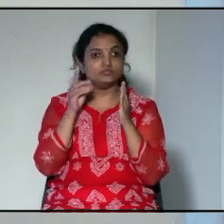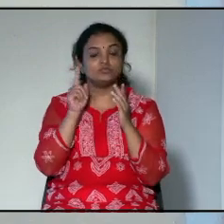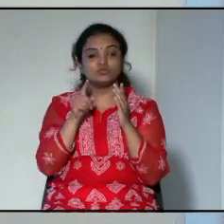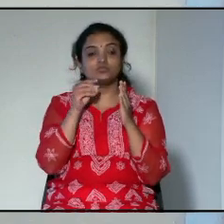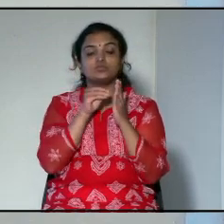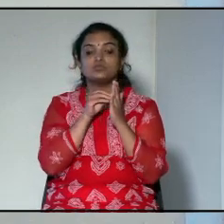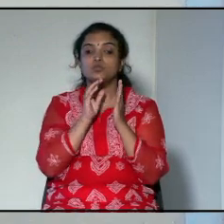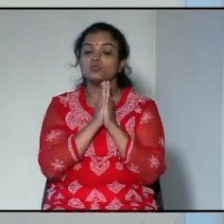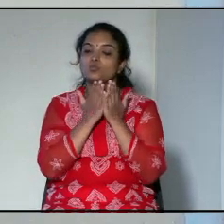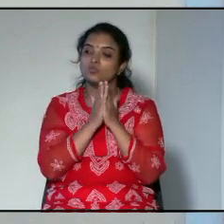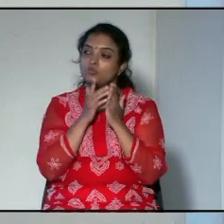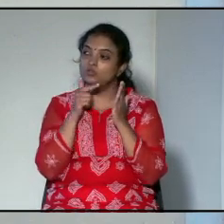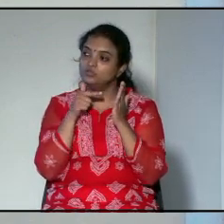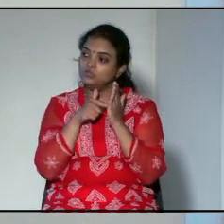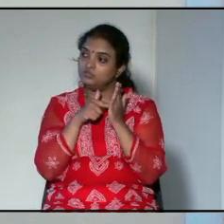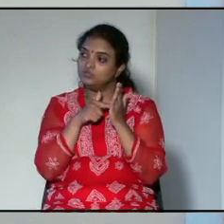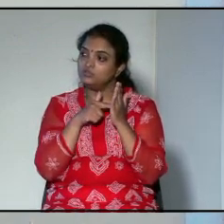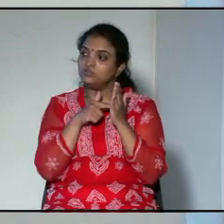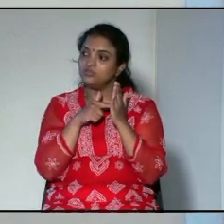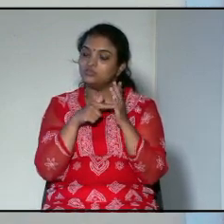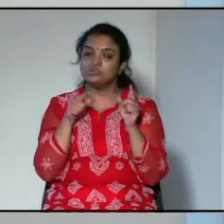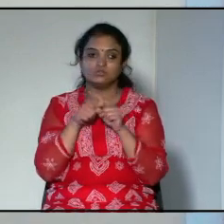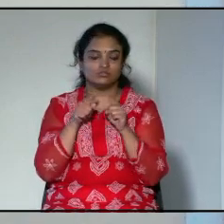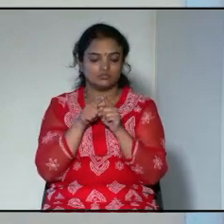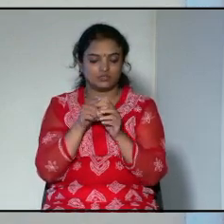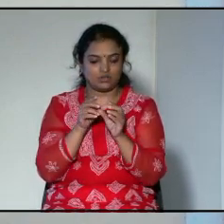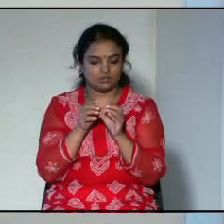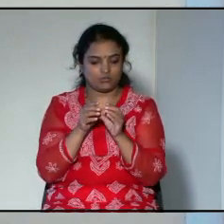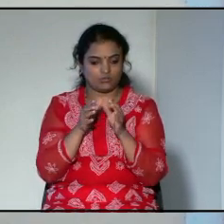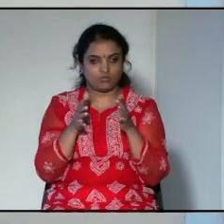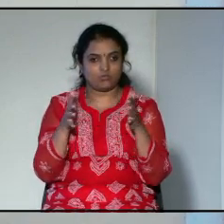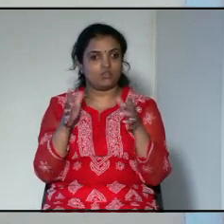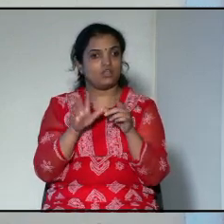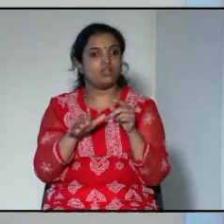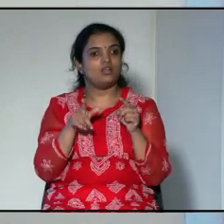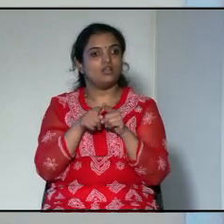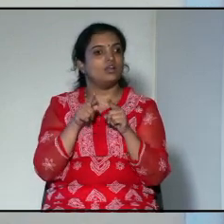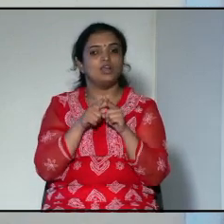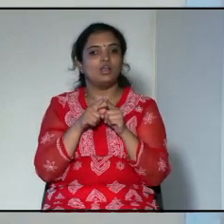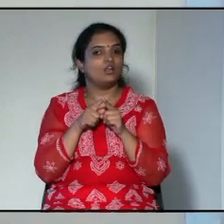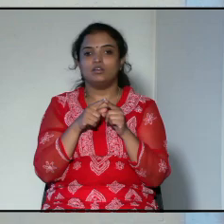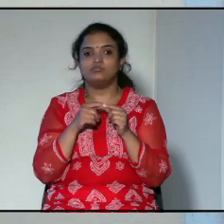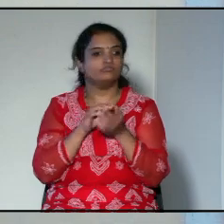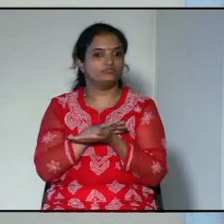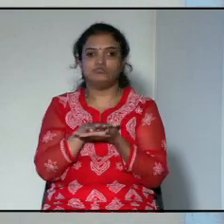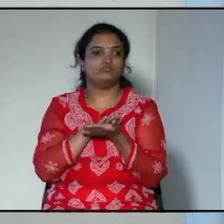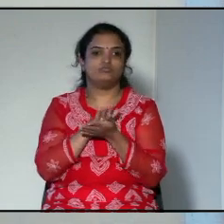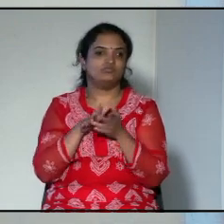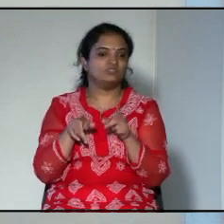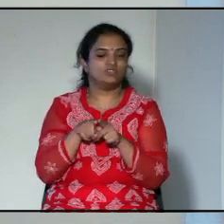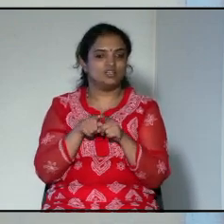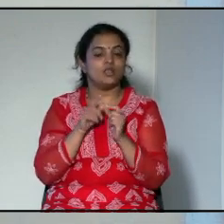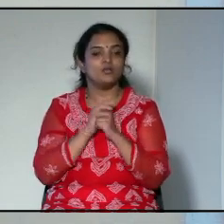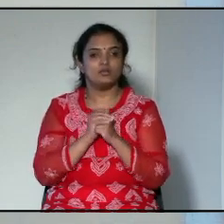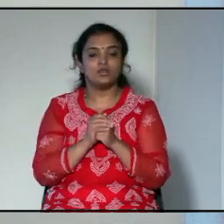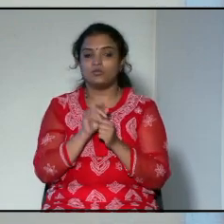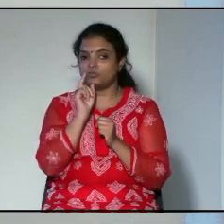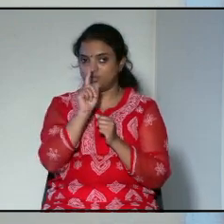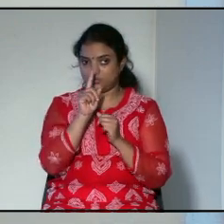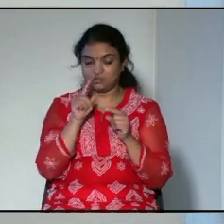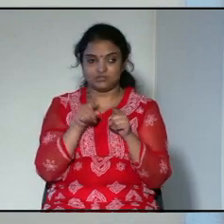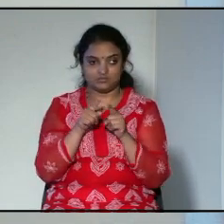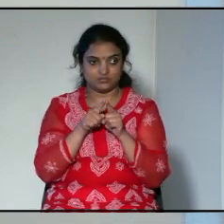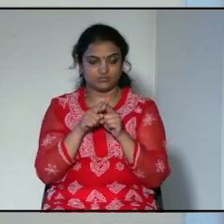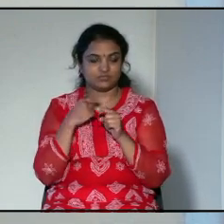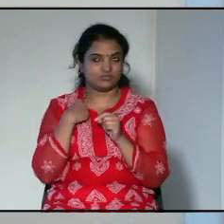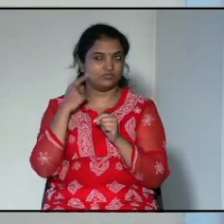was kind of going out of control, and we did have the centenary year as our target. But nonetheless, I